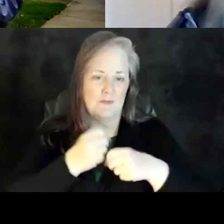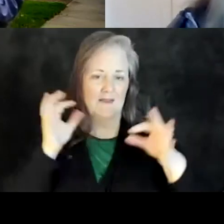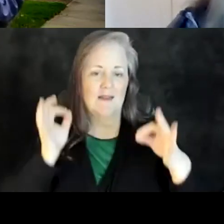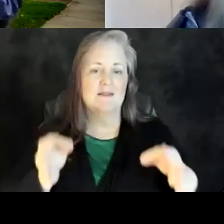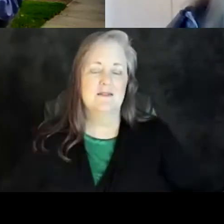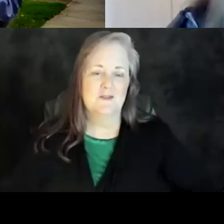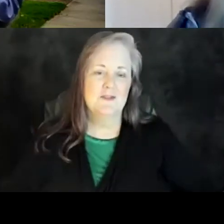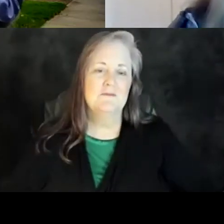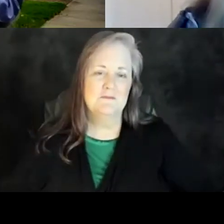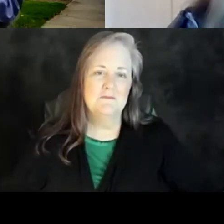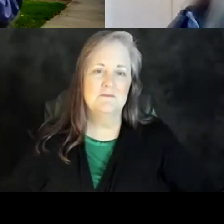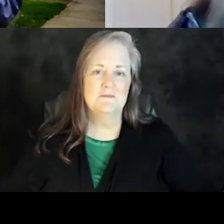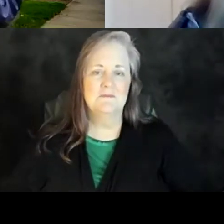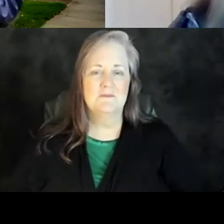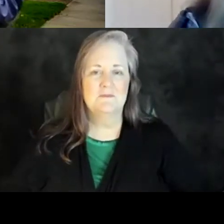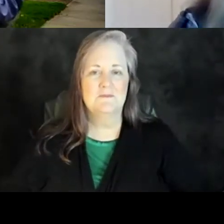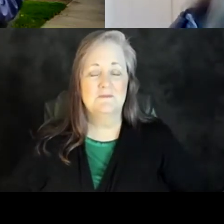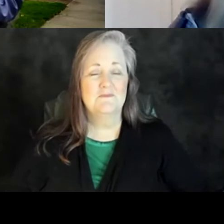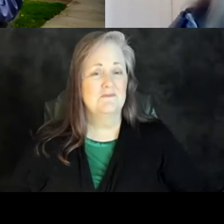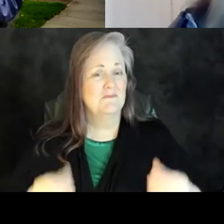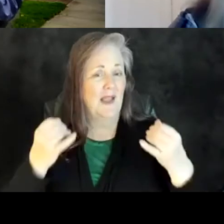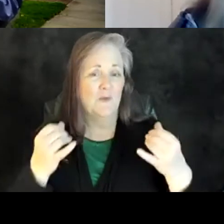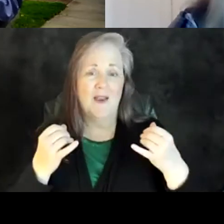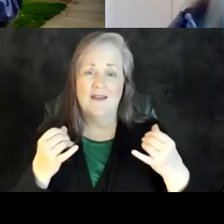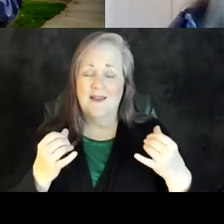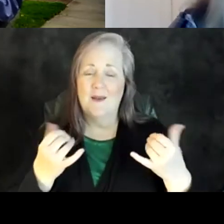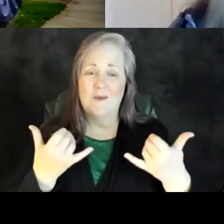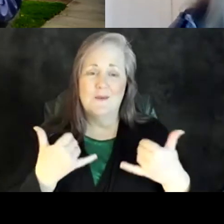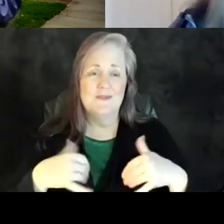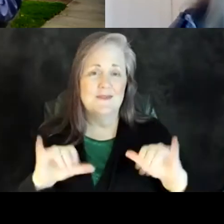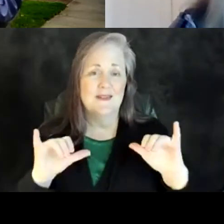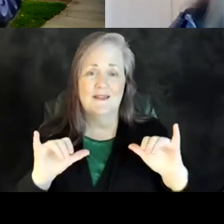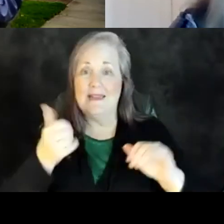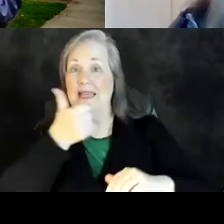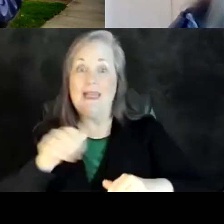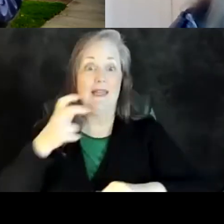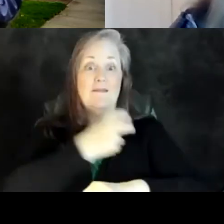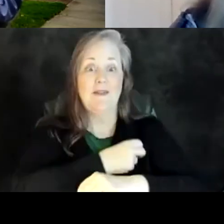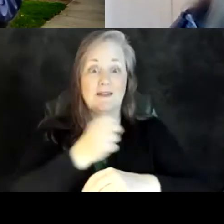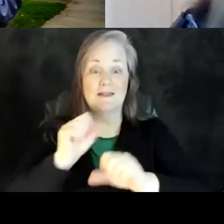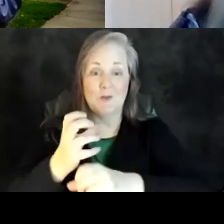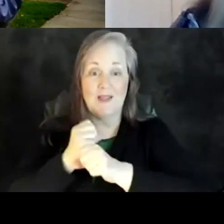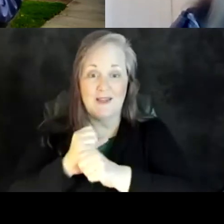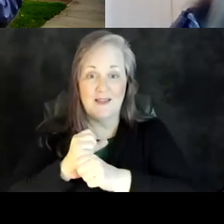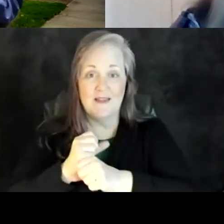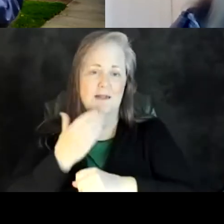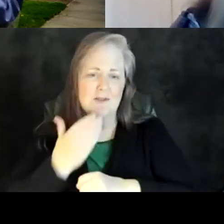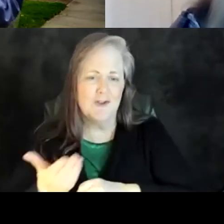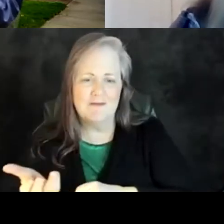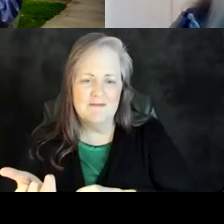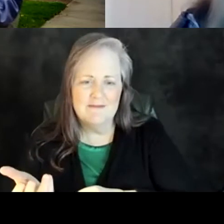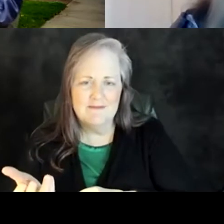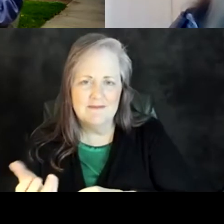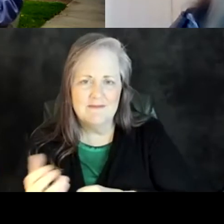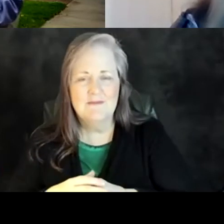decision. And I think at this point, it's still, any vaccine that you can get is good.